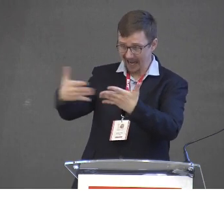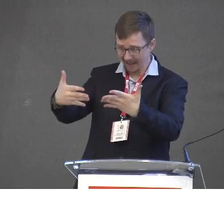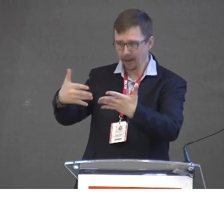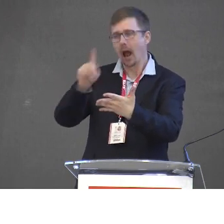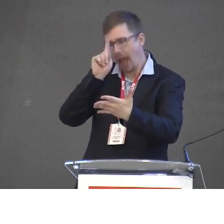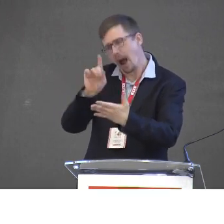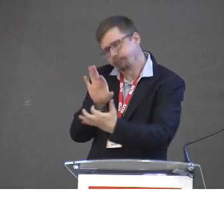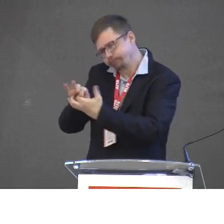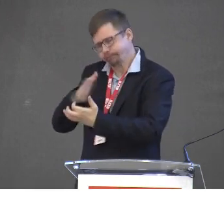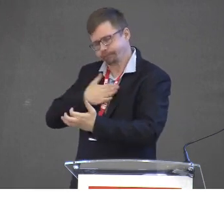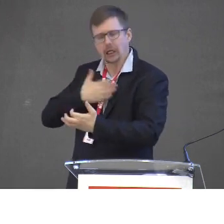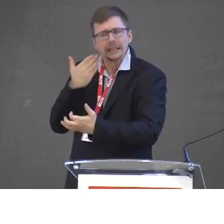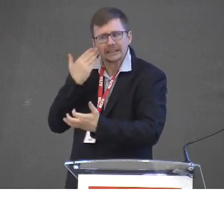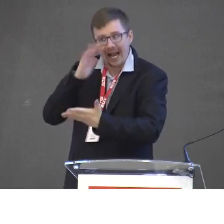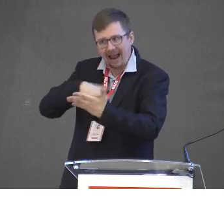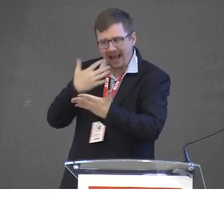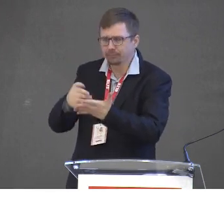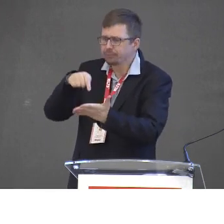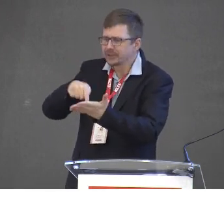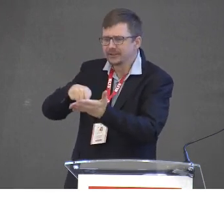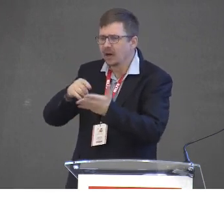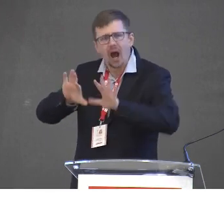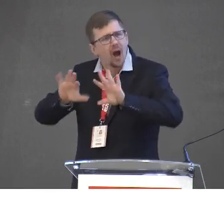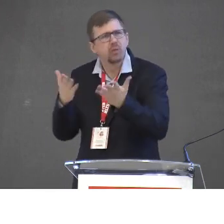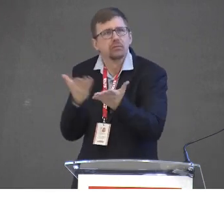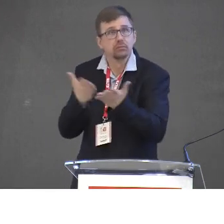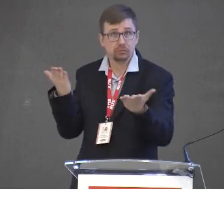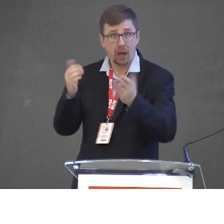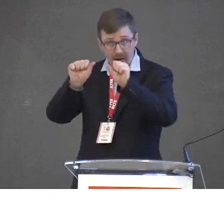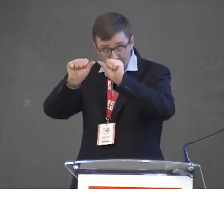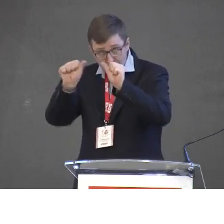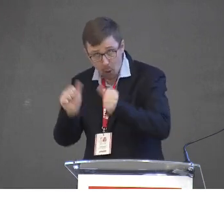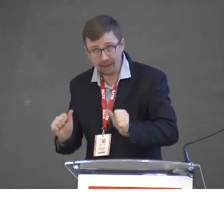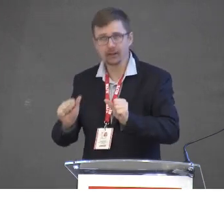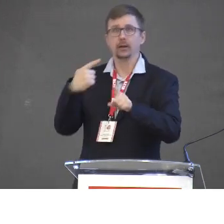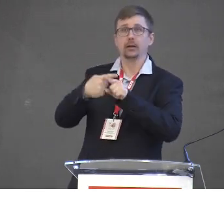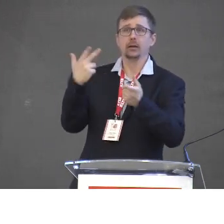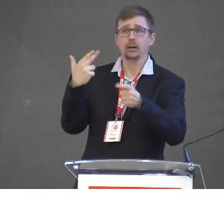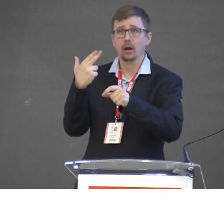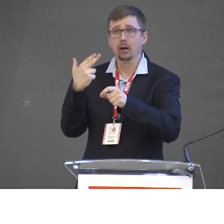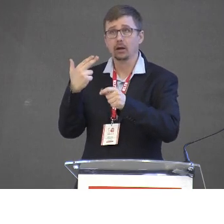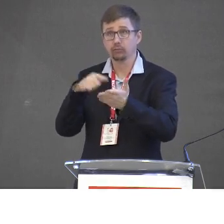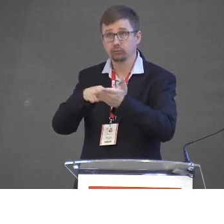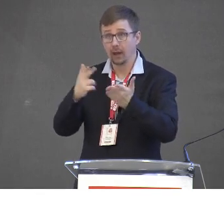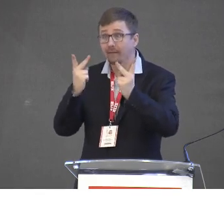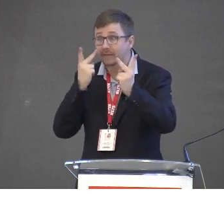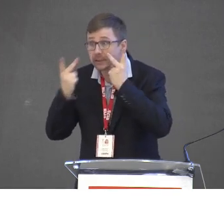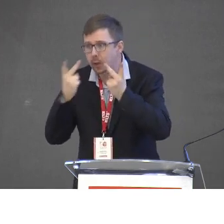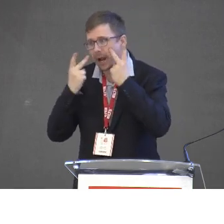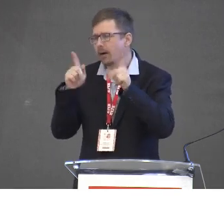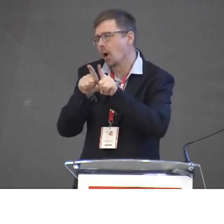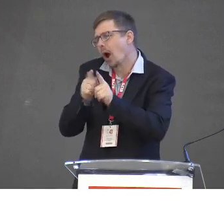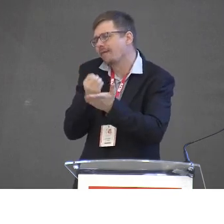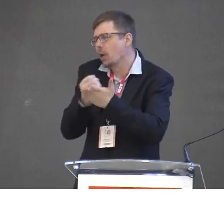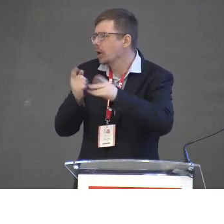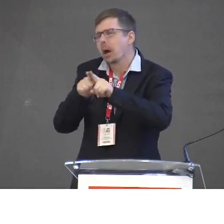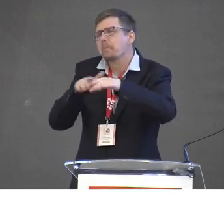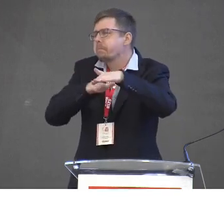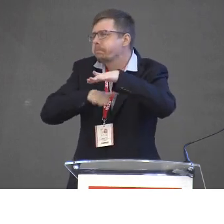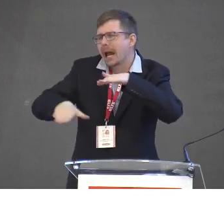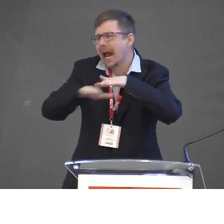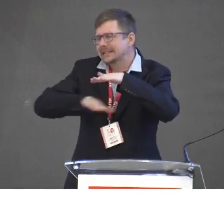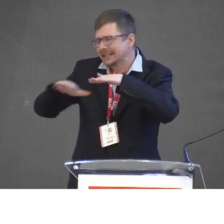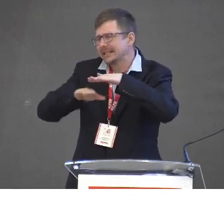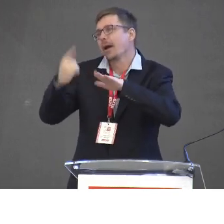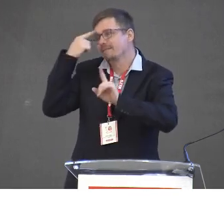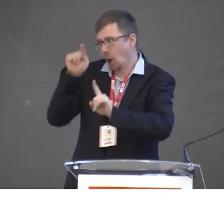provides some basic information about sign languages, in our case, Czech Sign Language, about the modality, the